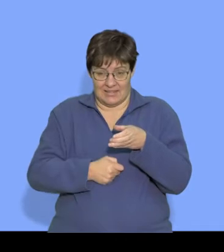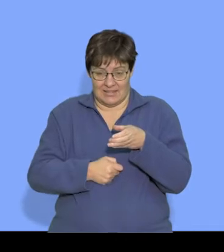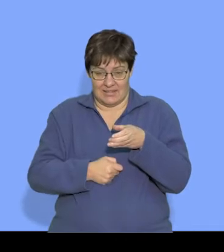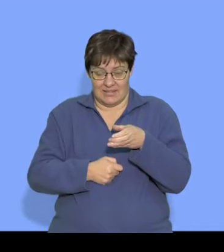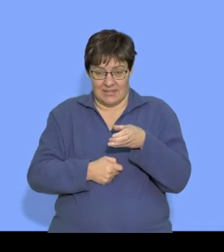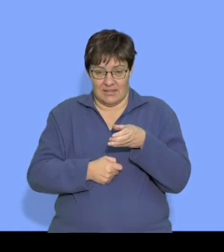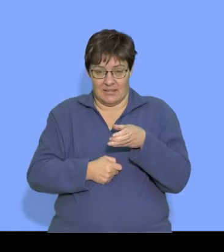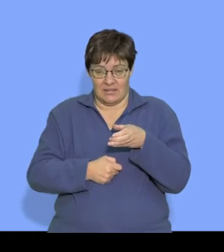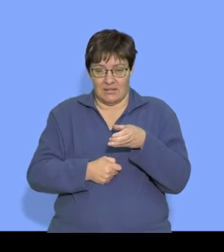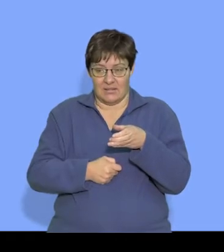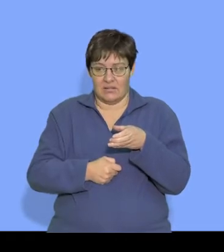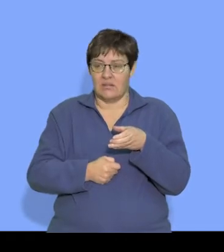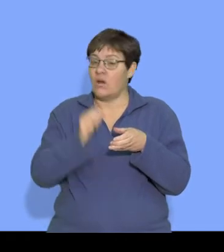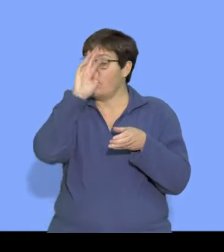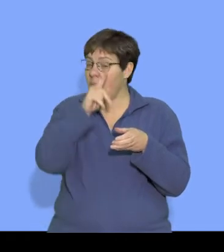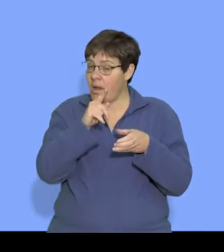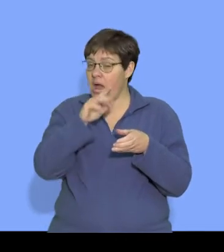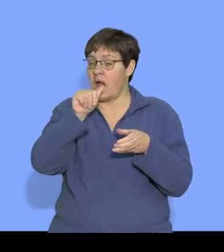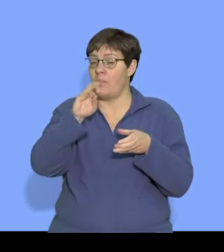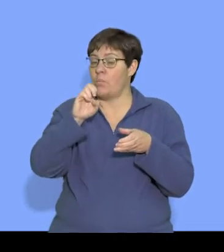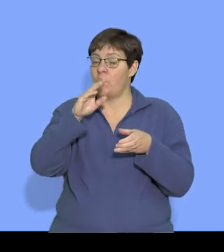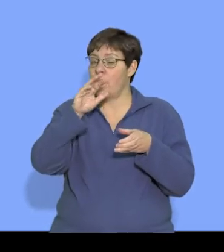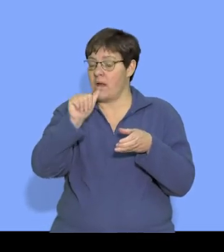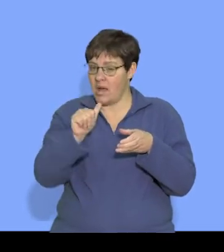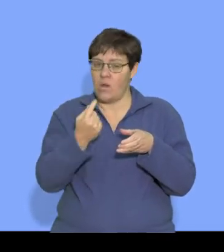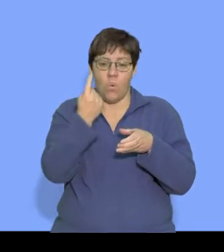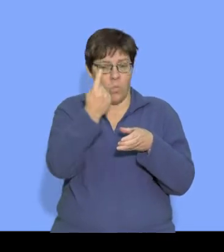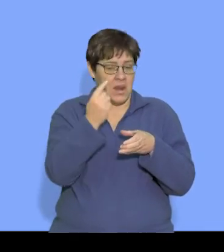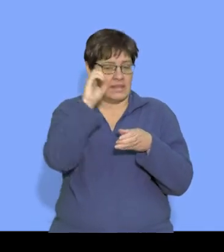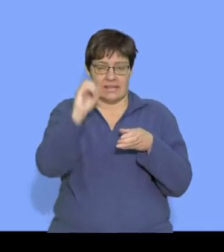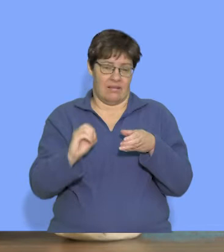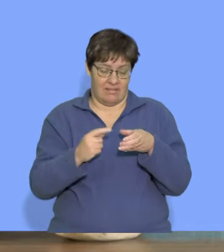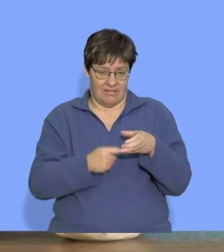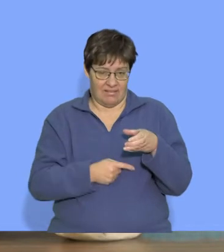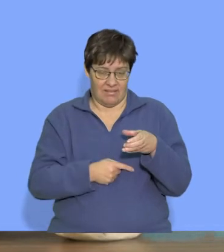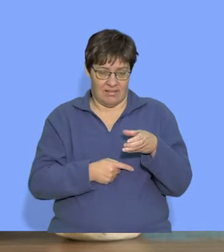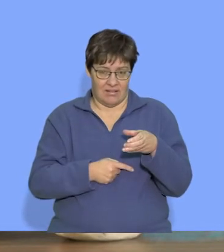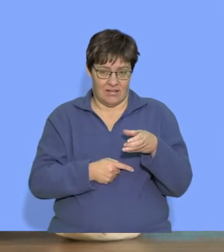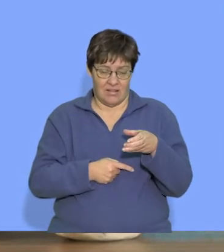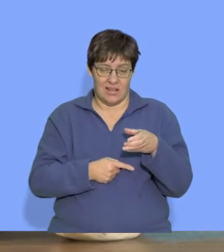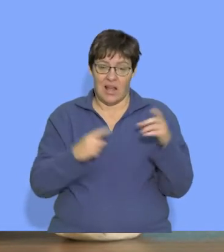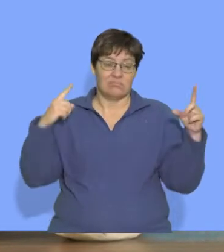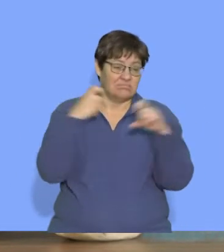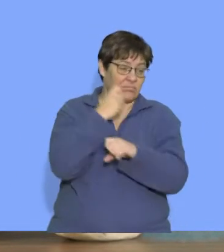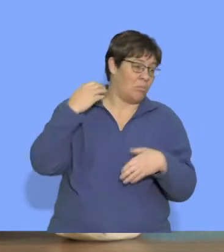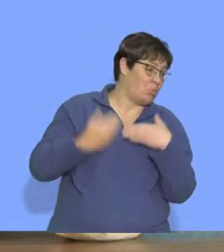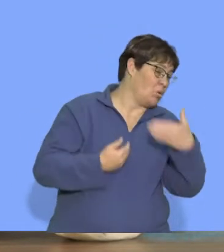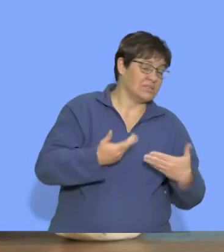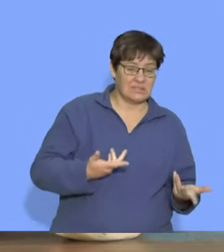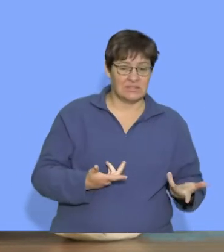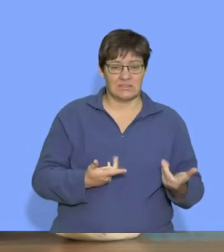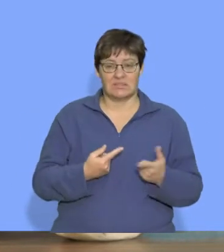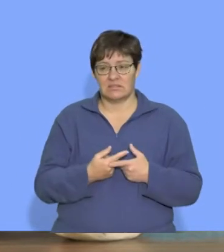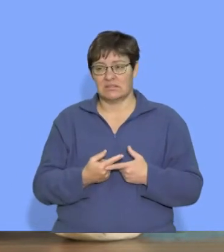part of its mode of nutrition, remember that the amoeba is a unicellular organism. It does not have complex processes